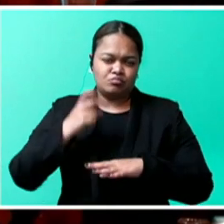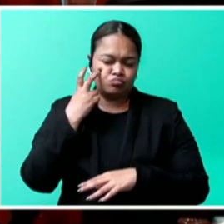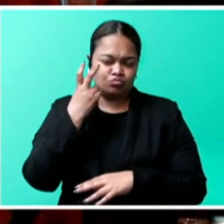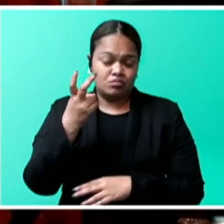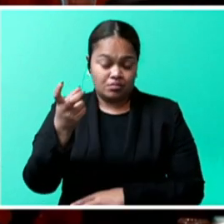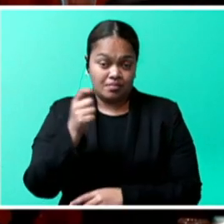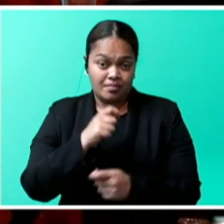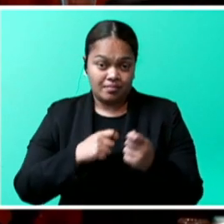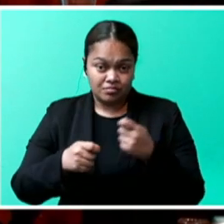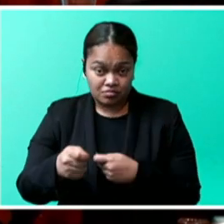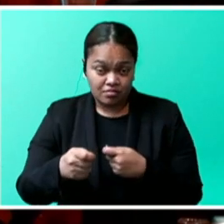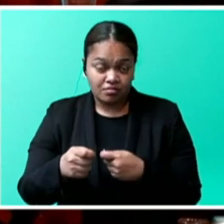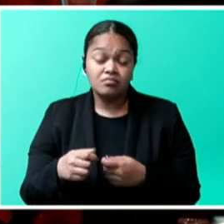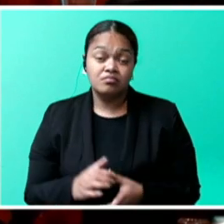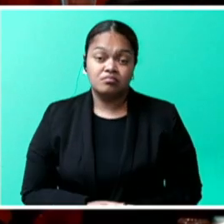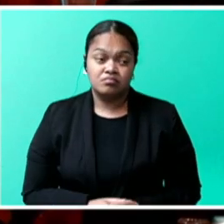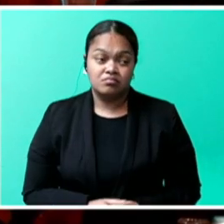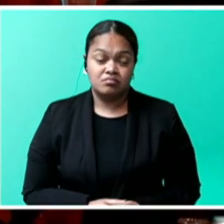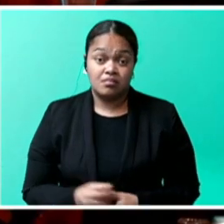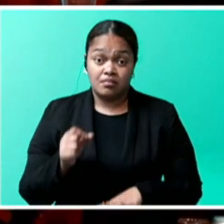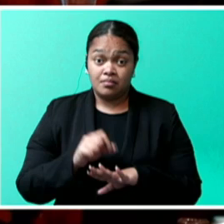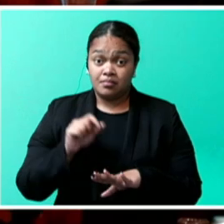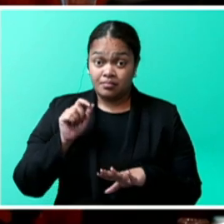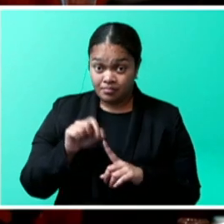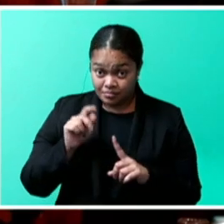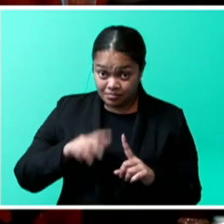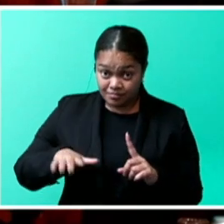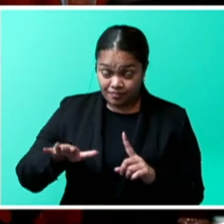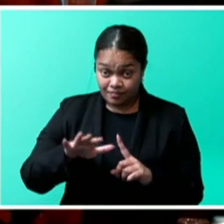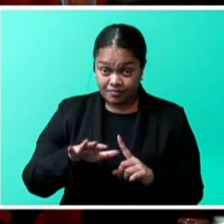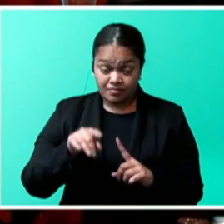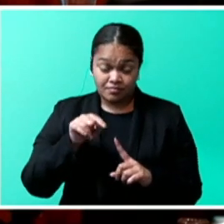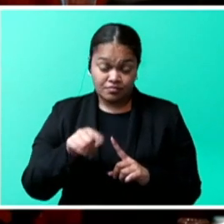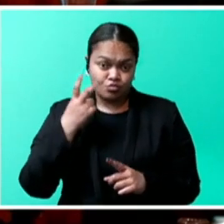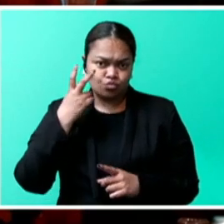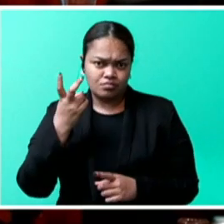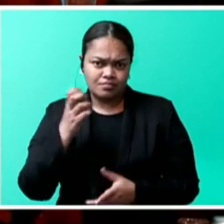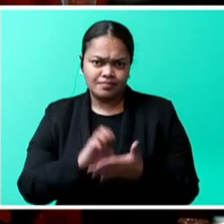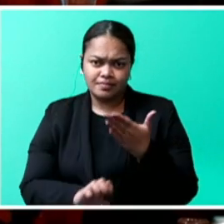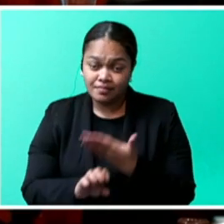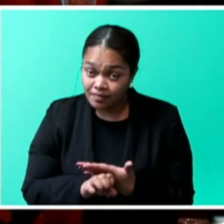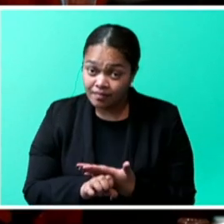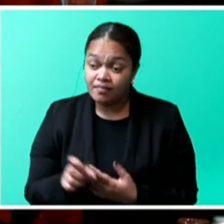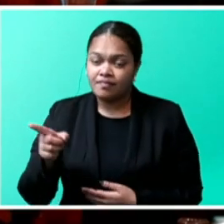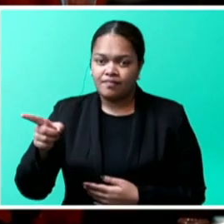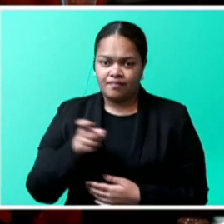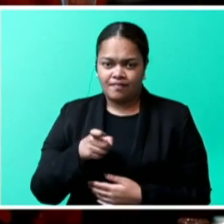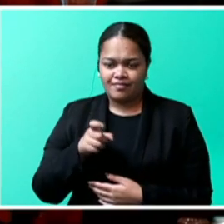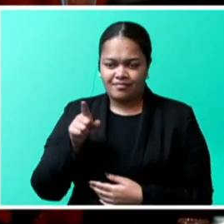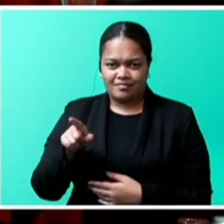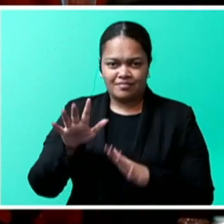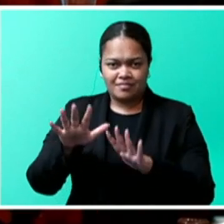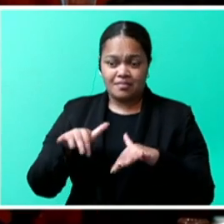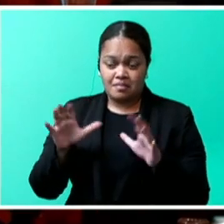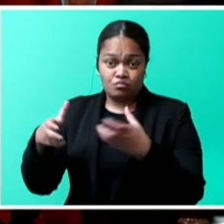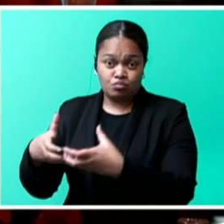It is, in essence, the Pacific region's flagship tourism event, a vital platform that